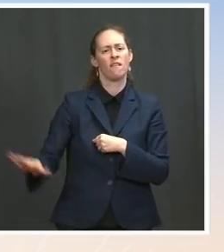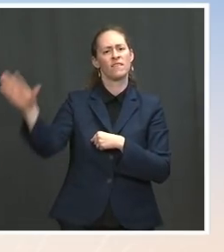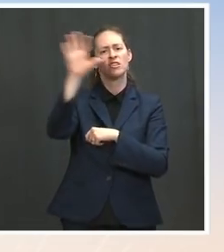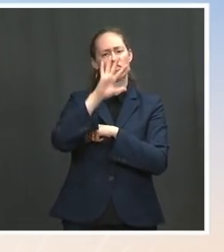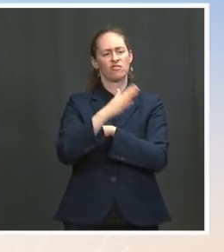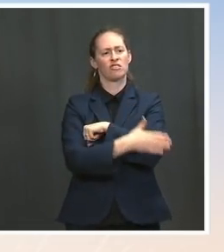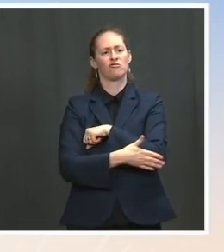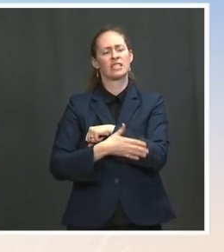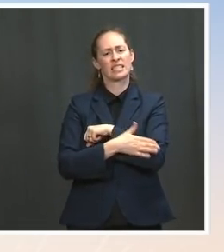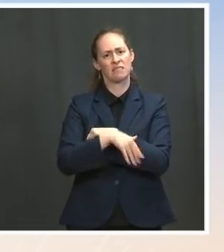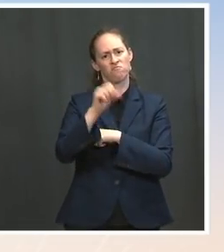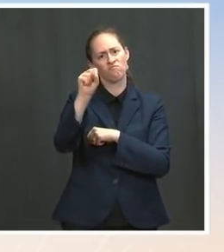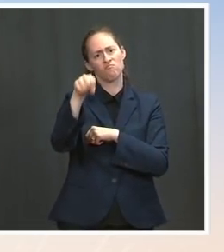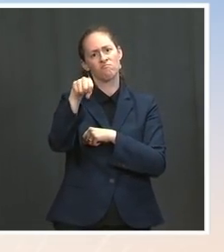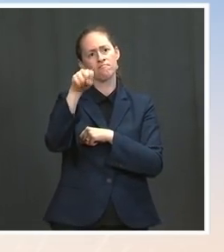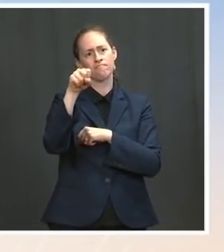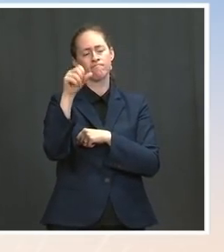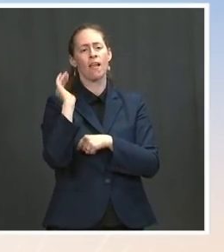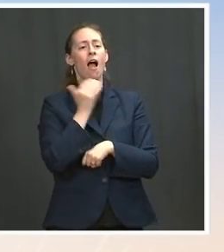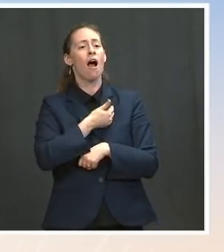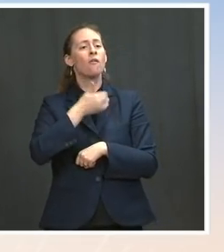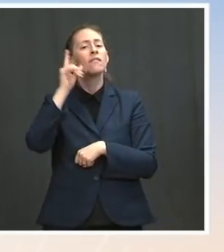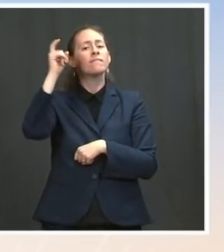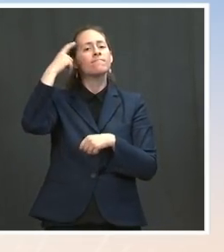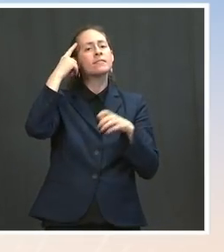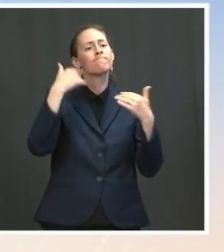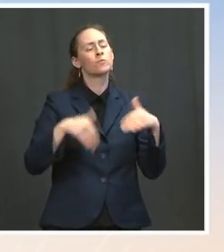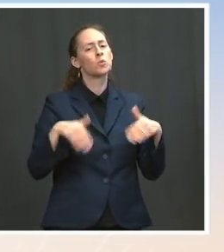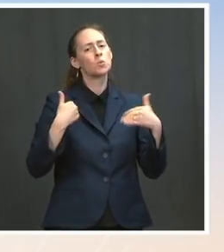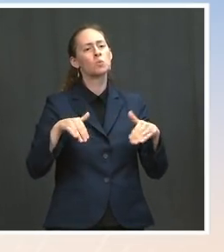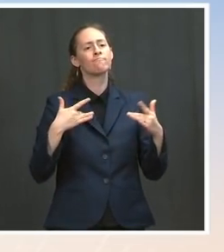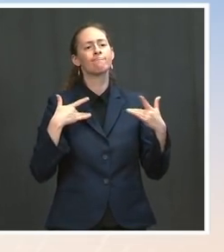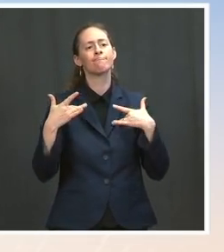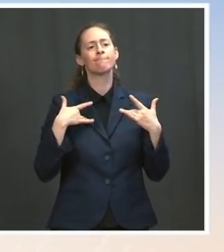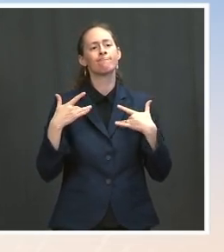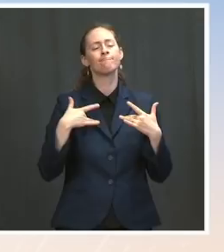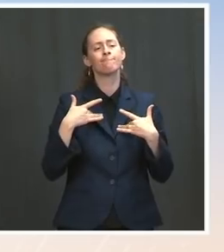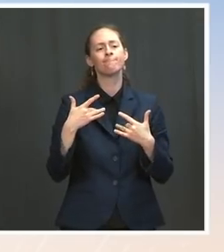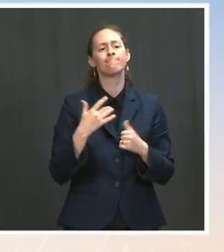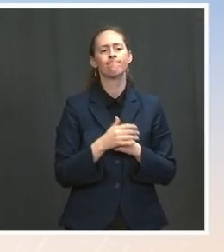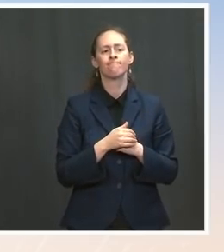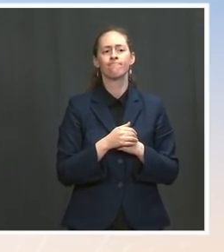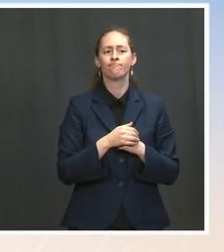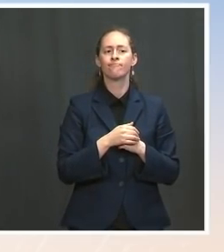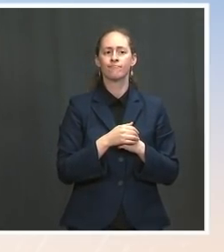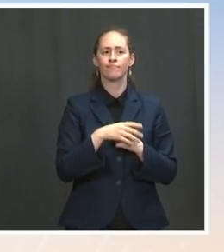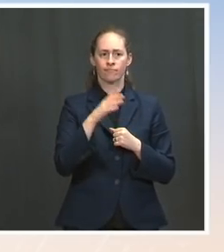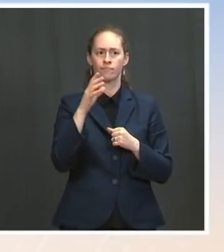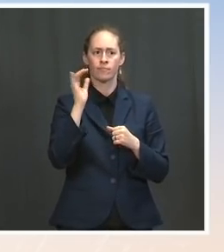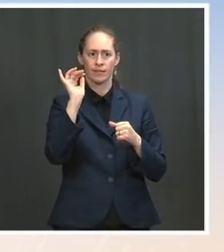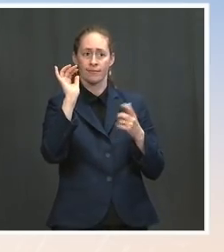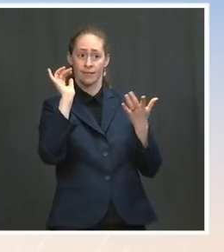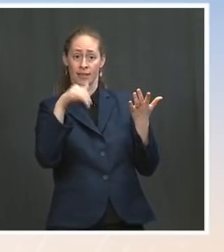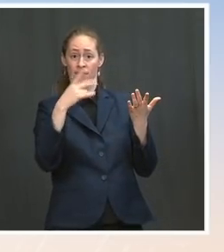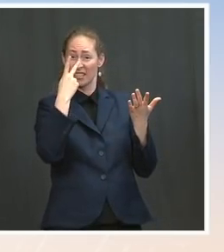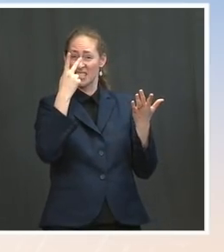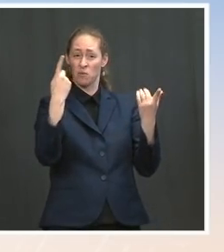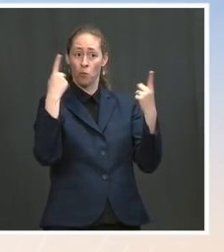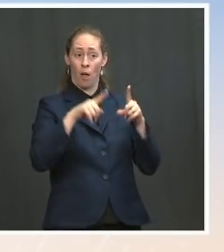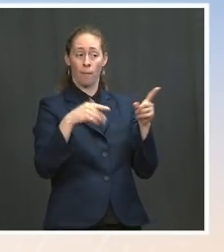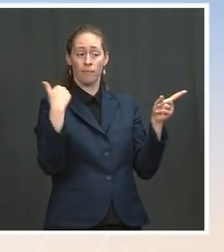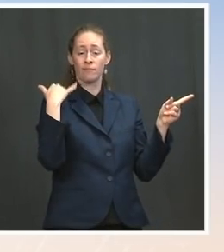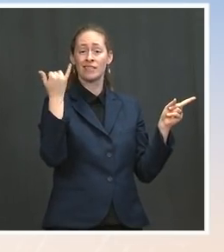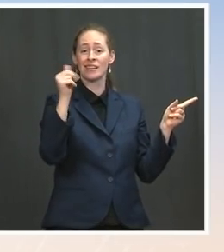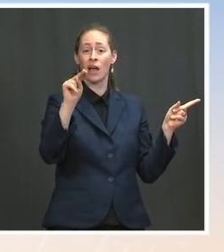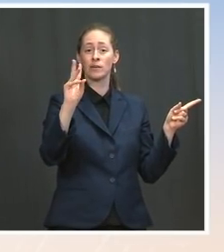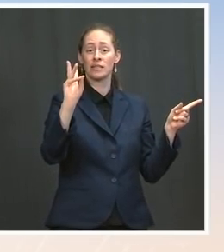same repeatedly disproven lies that led to the assault on our nation's capital on January 6th. So that is, of course, of great concern